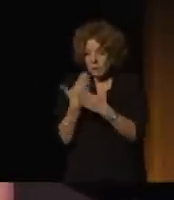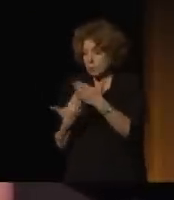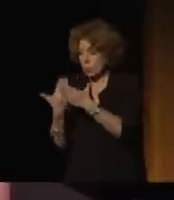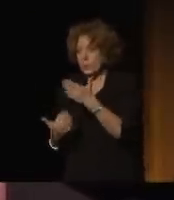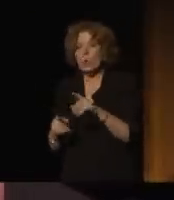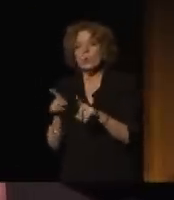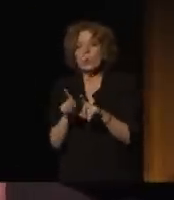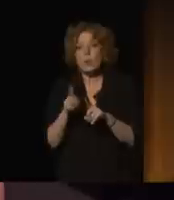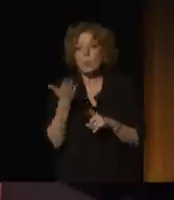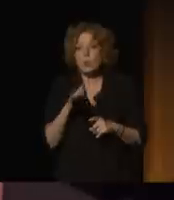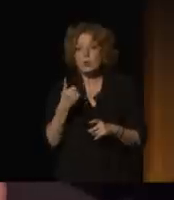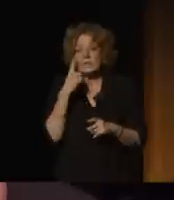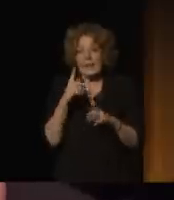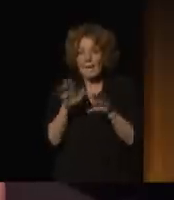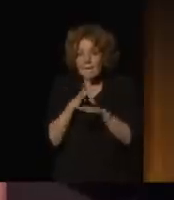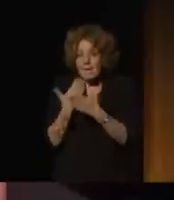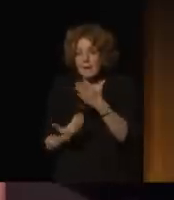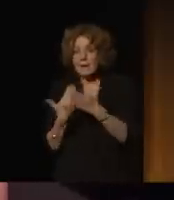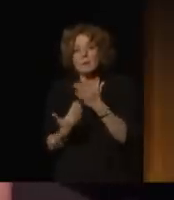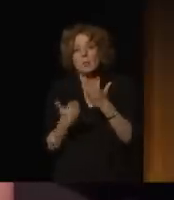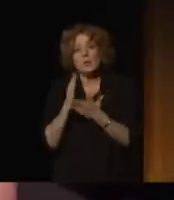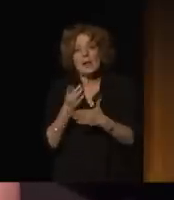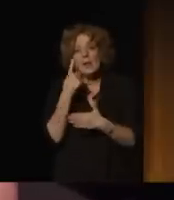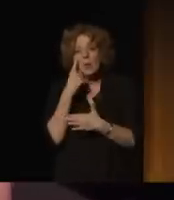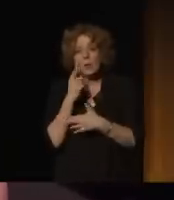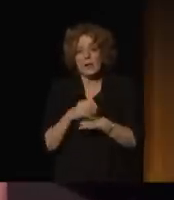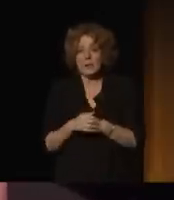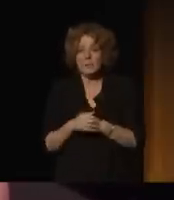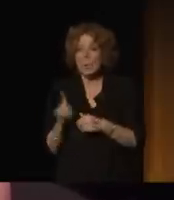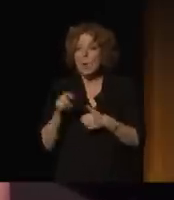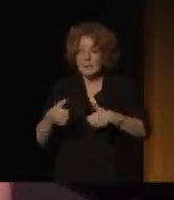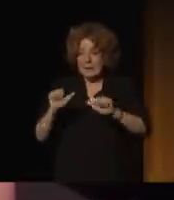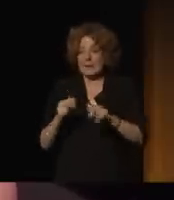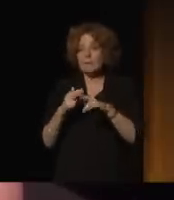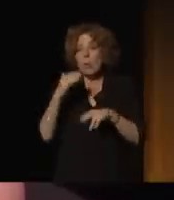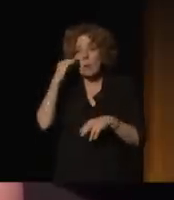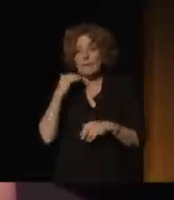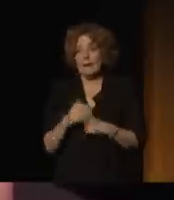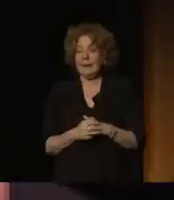I really want to see us covering is really looking at sort of what is next for women.